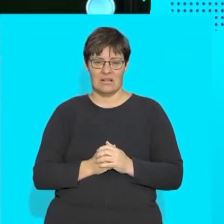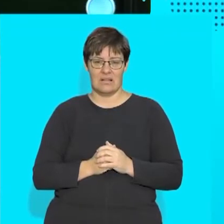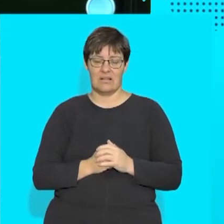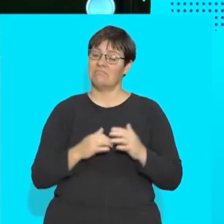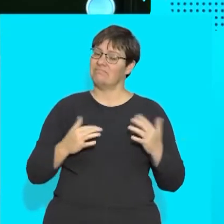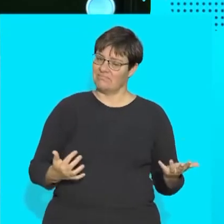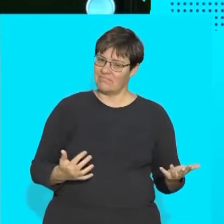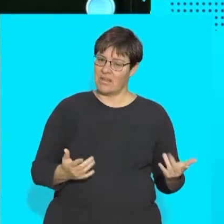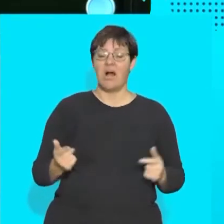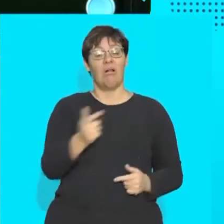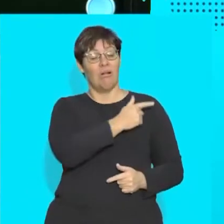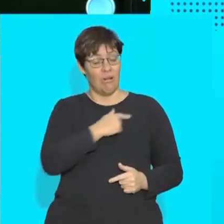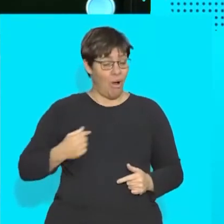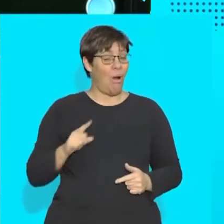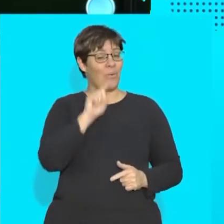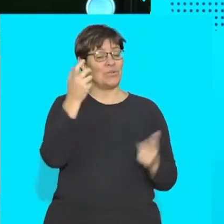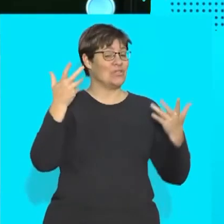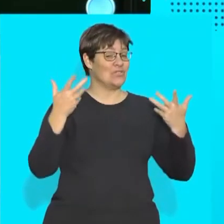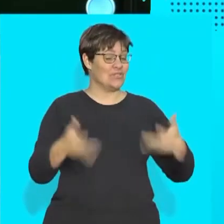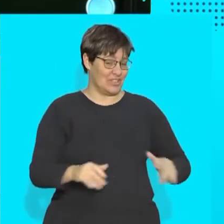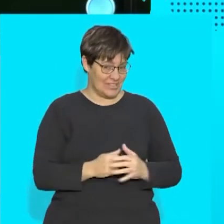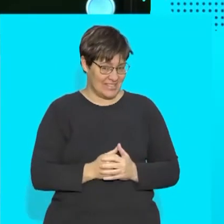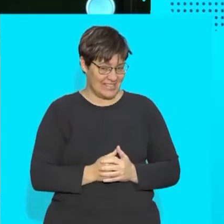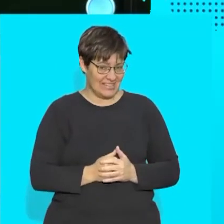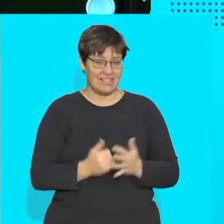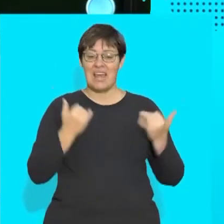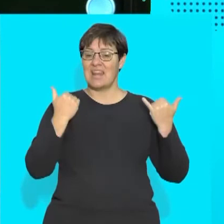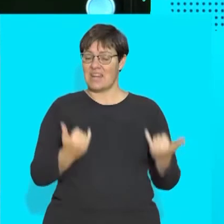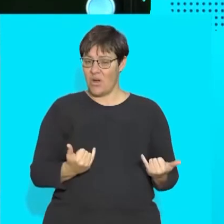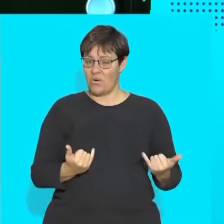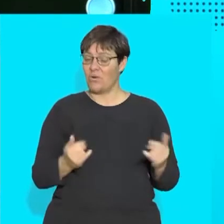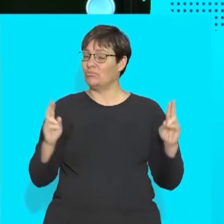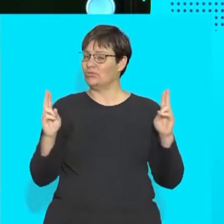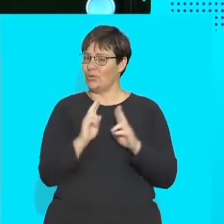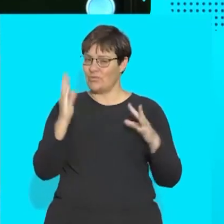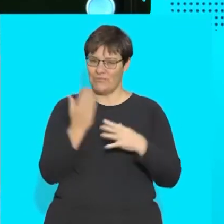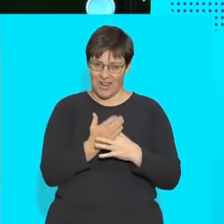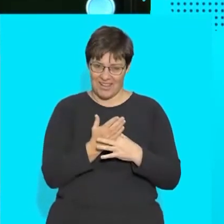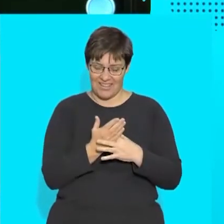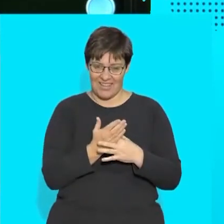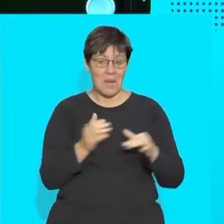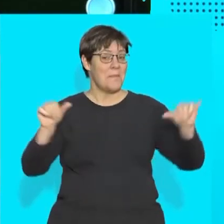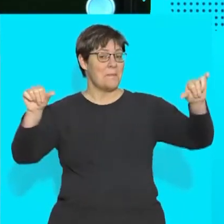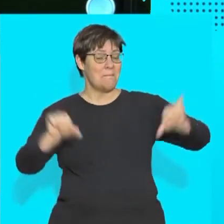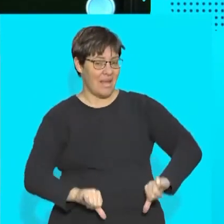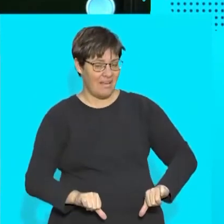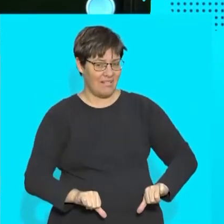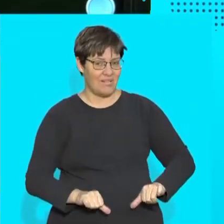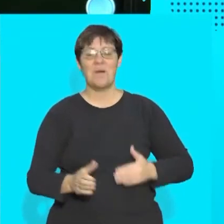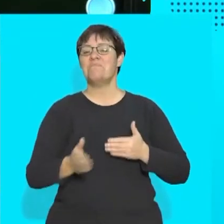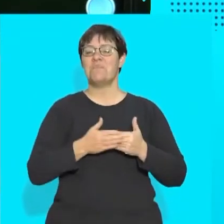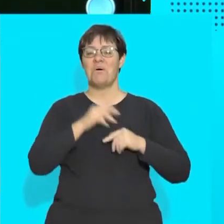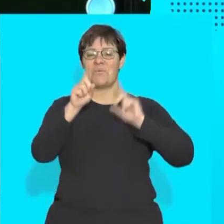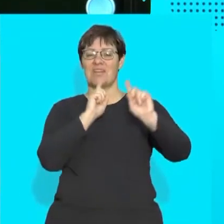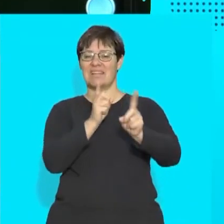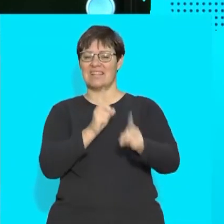one long question done. We are going to take a short break, and when we come back, we'll do a couple more questions.